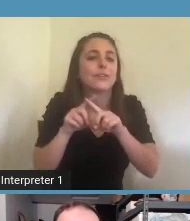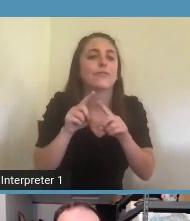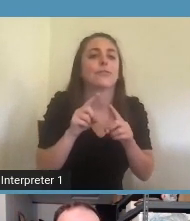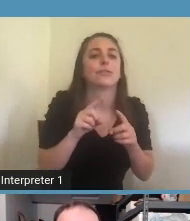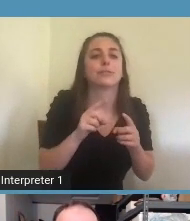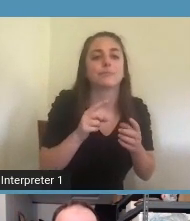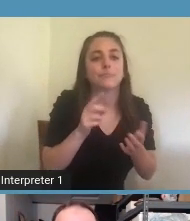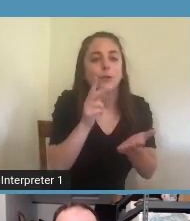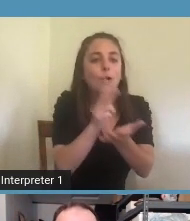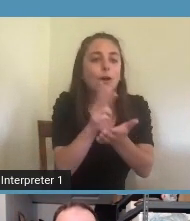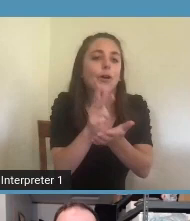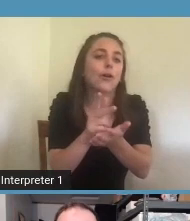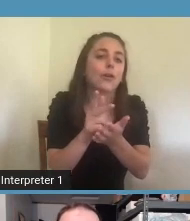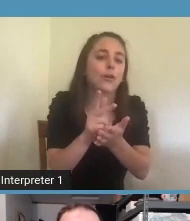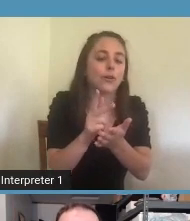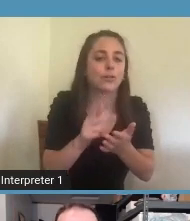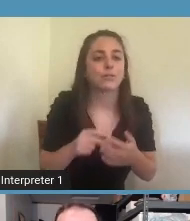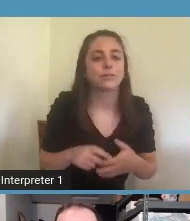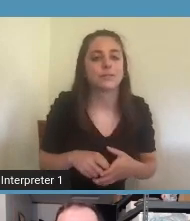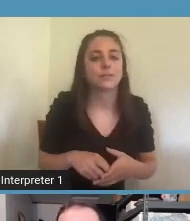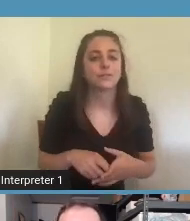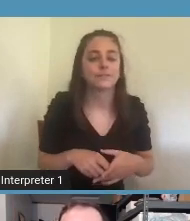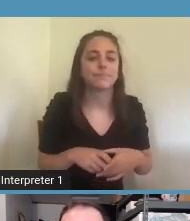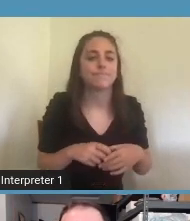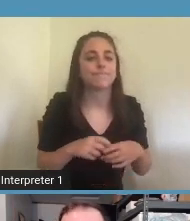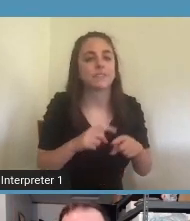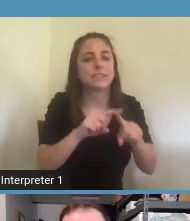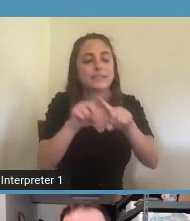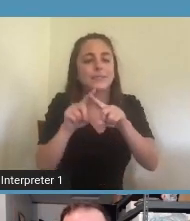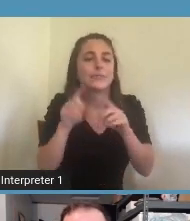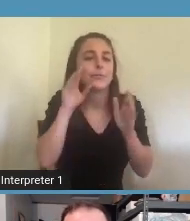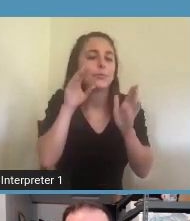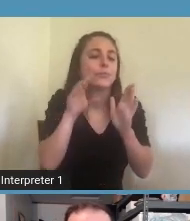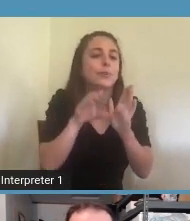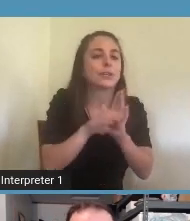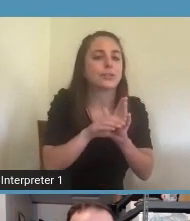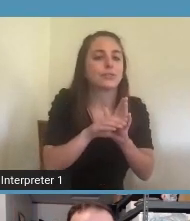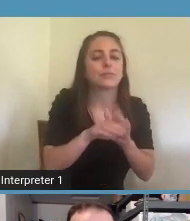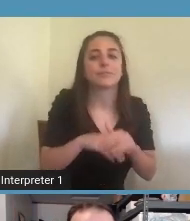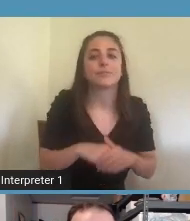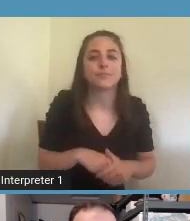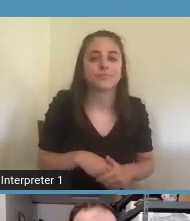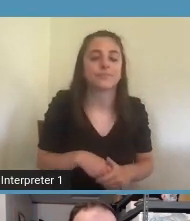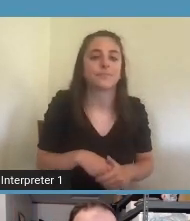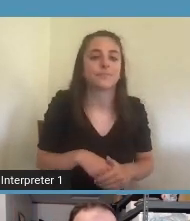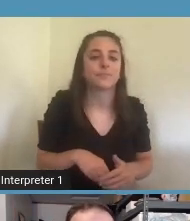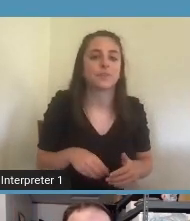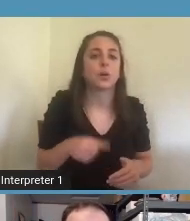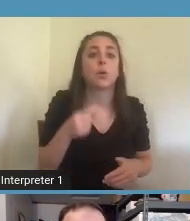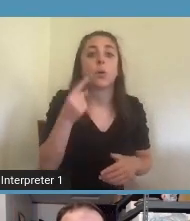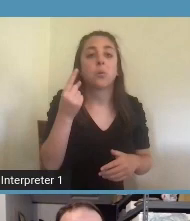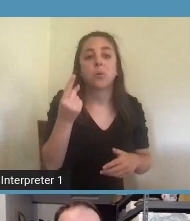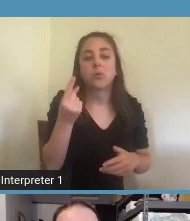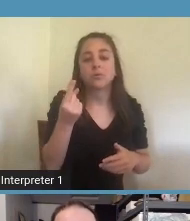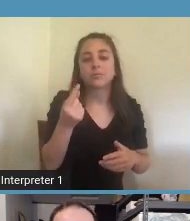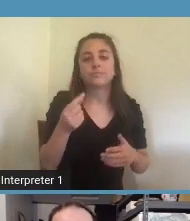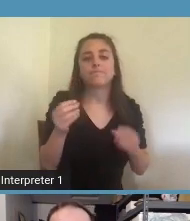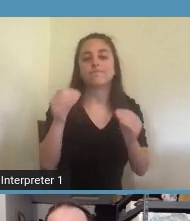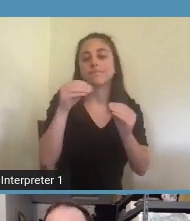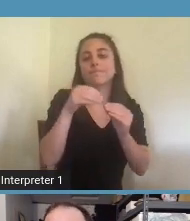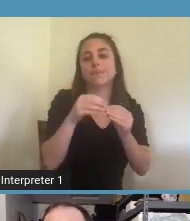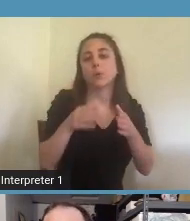use images of the actual cars that were in the show, and it's just one other way to make